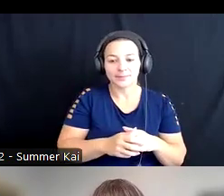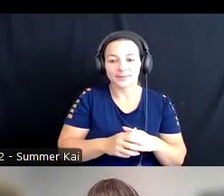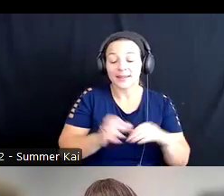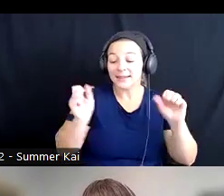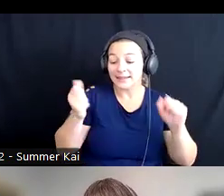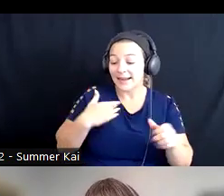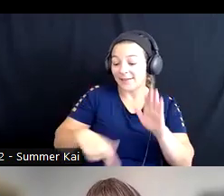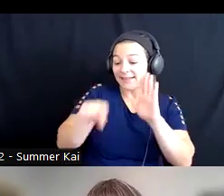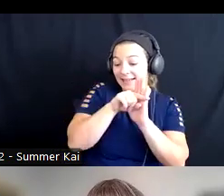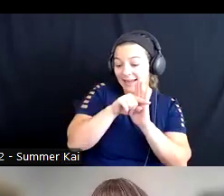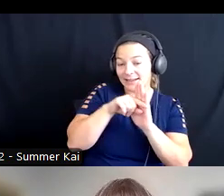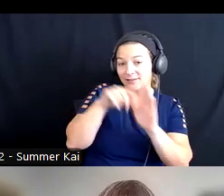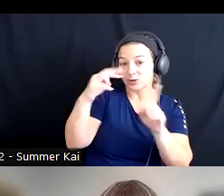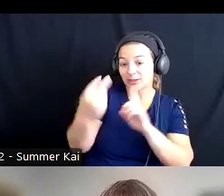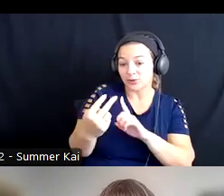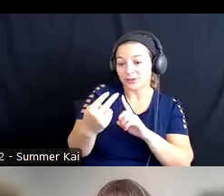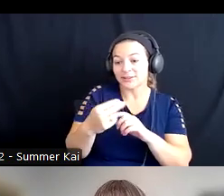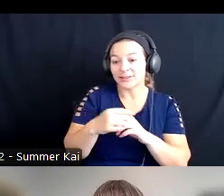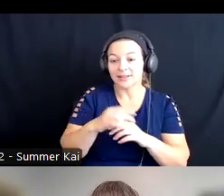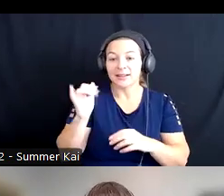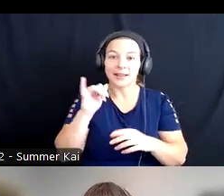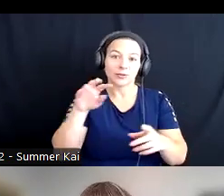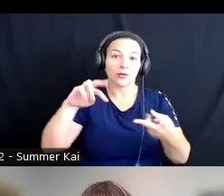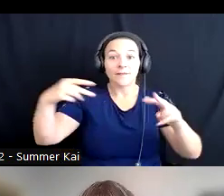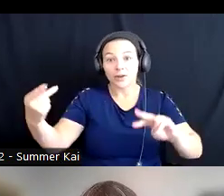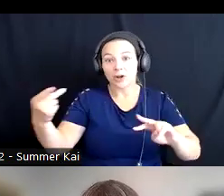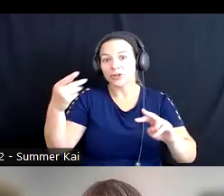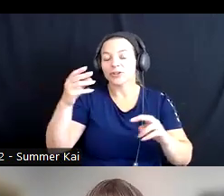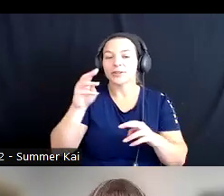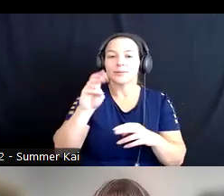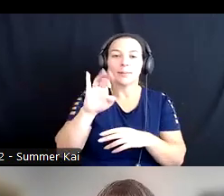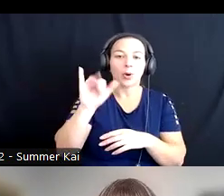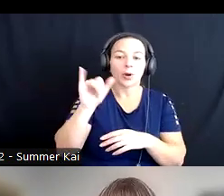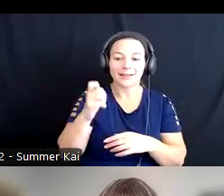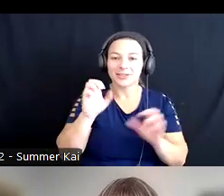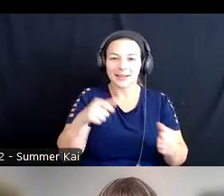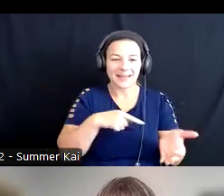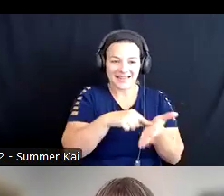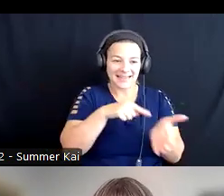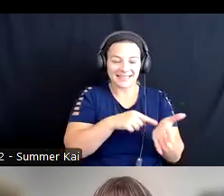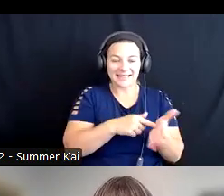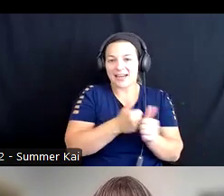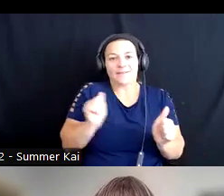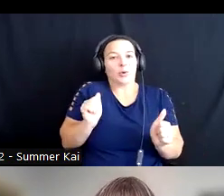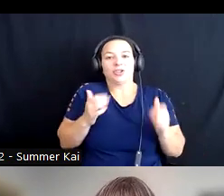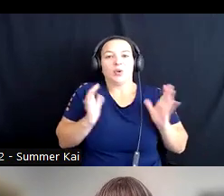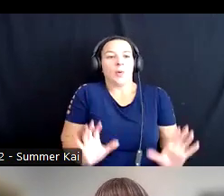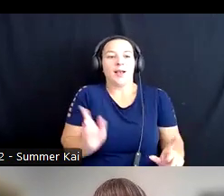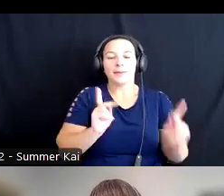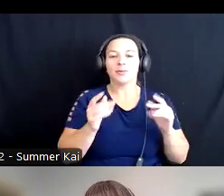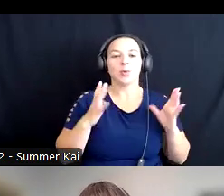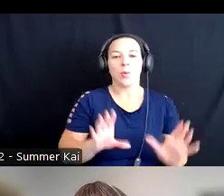negative perceptions of financial products, such as reverse mortgages. There can be general debt aversion. People just don't want to go into debt, take out more